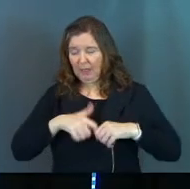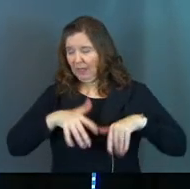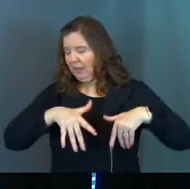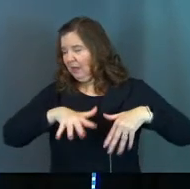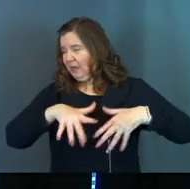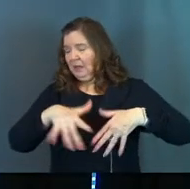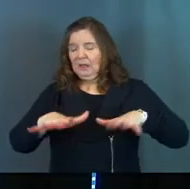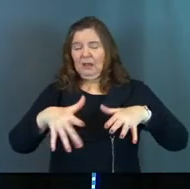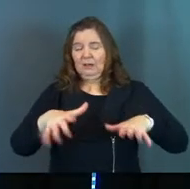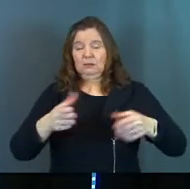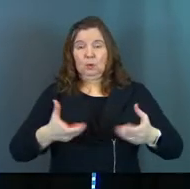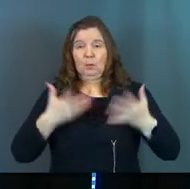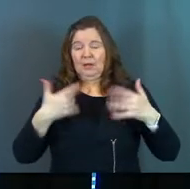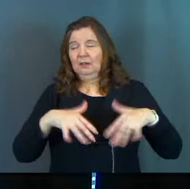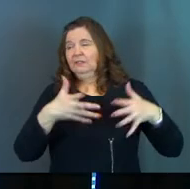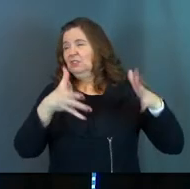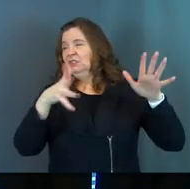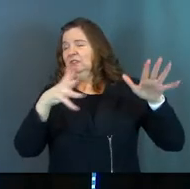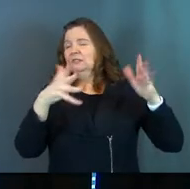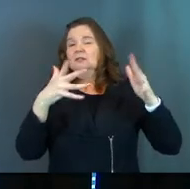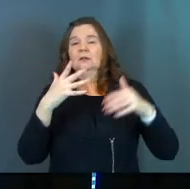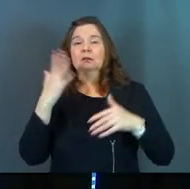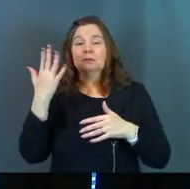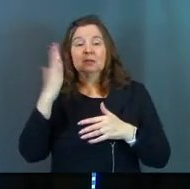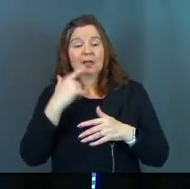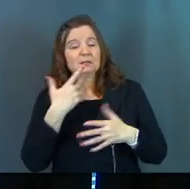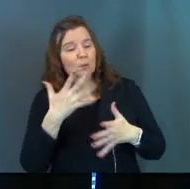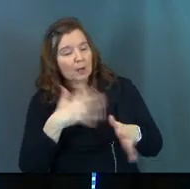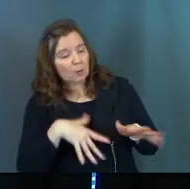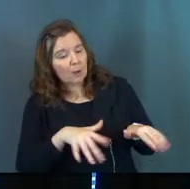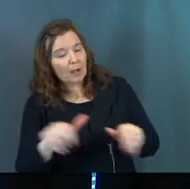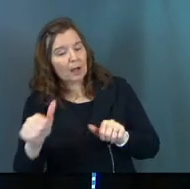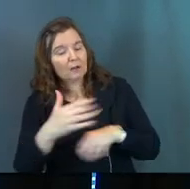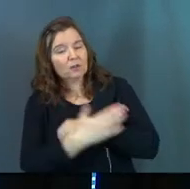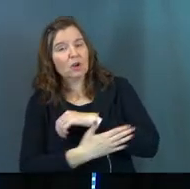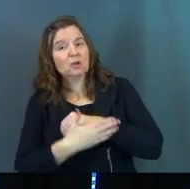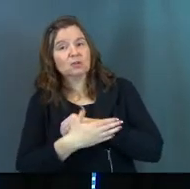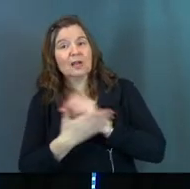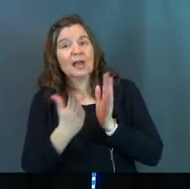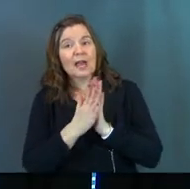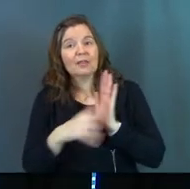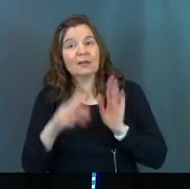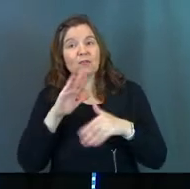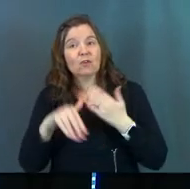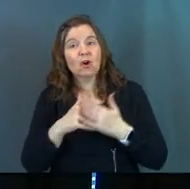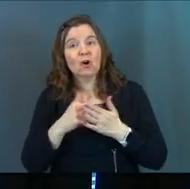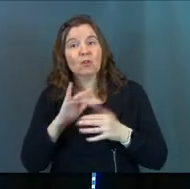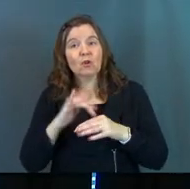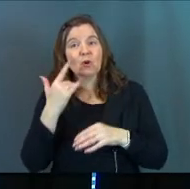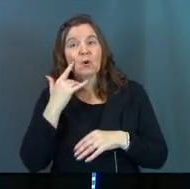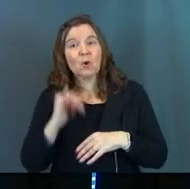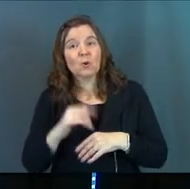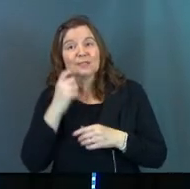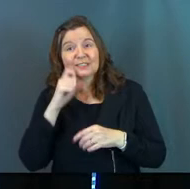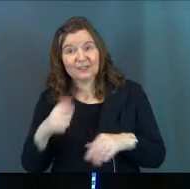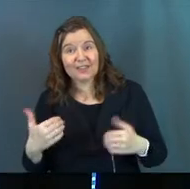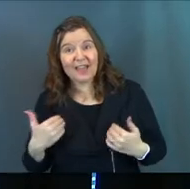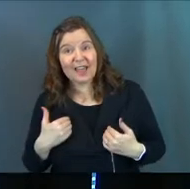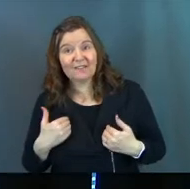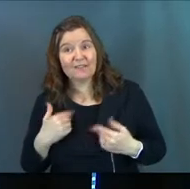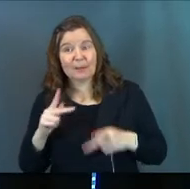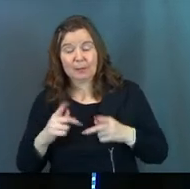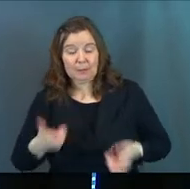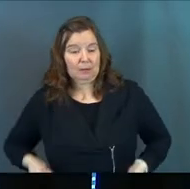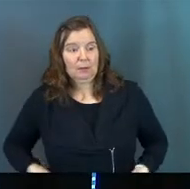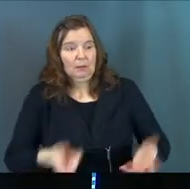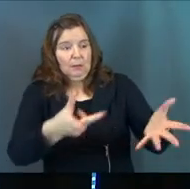of them so much. God said, why don't you, on your way out of the country, ask them for all the gold and silver that they have? And